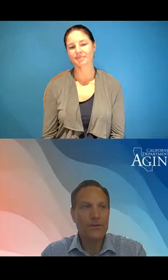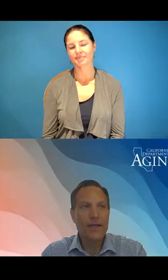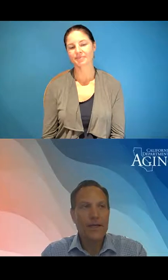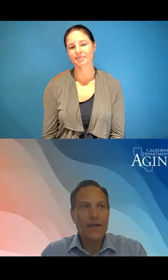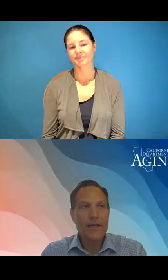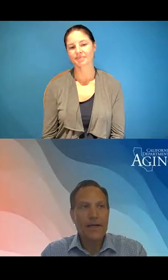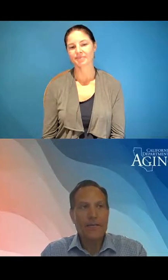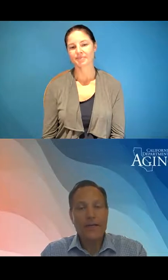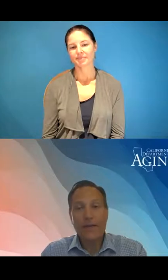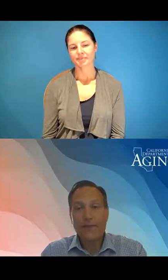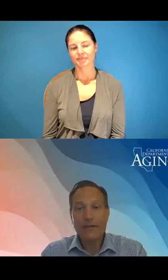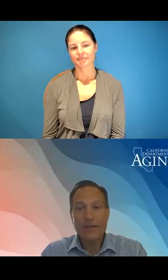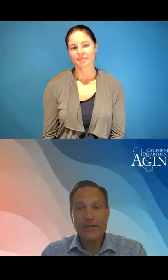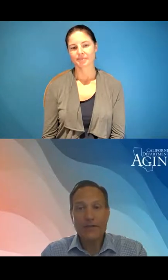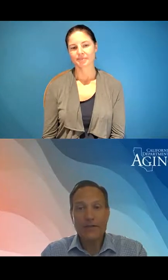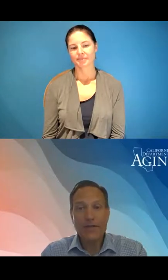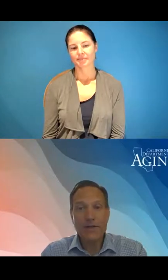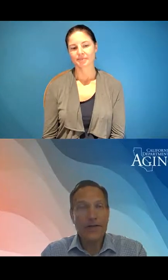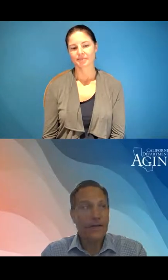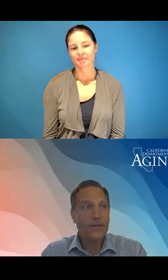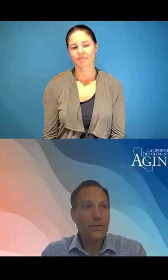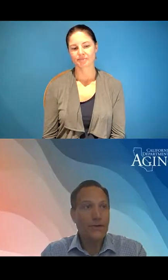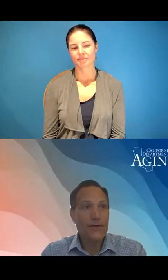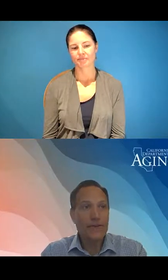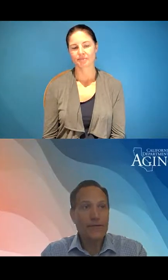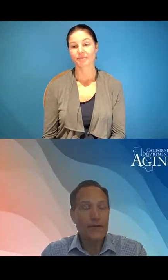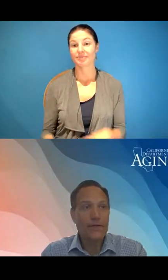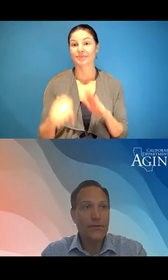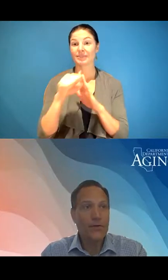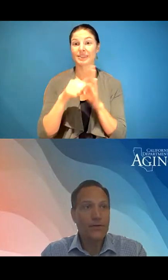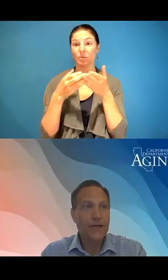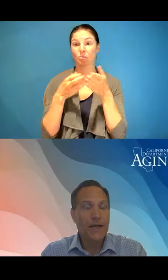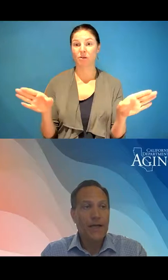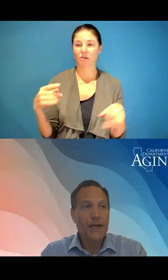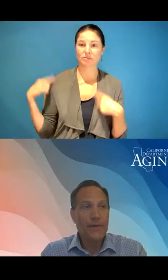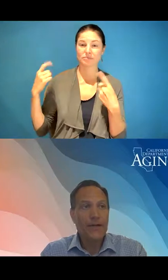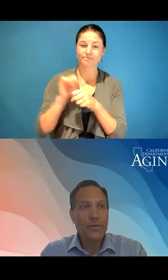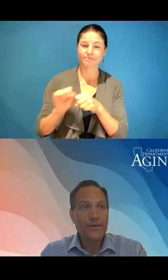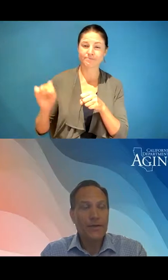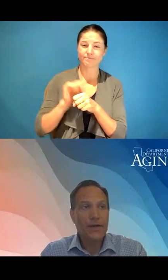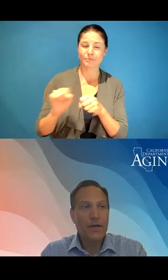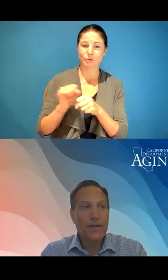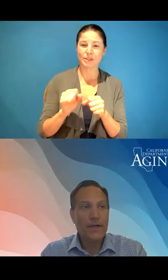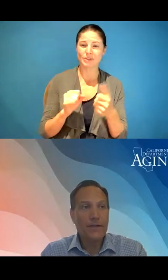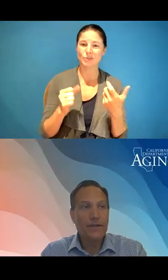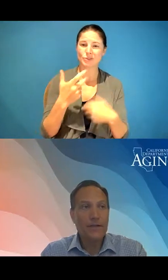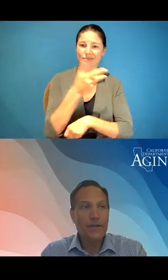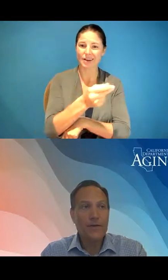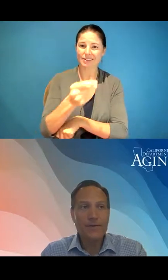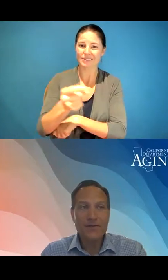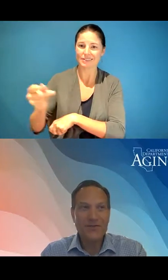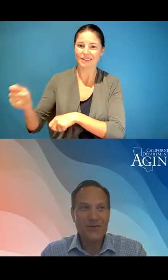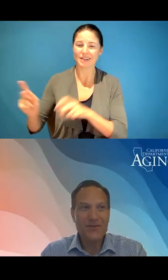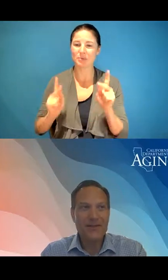into providing vaccinations statewide, increasing our vaccination numbers. And of course, our economy has, you